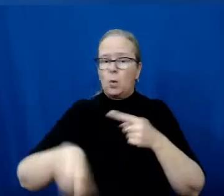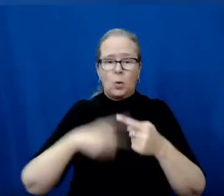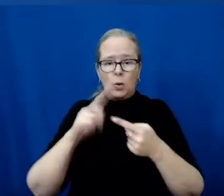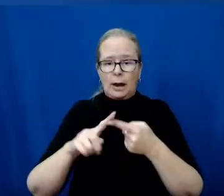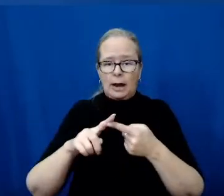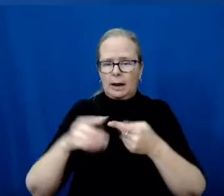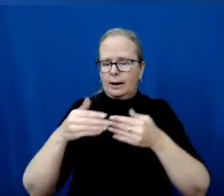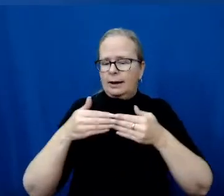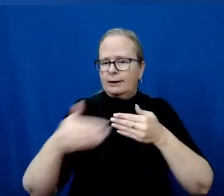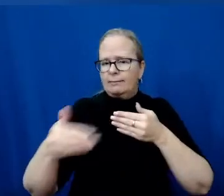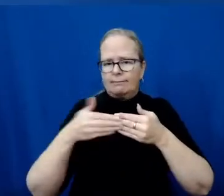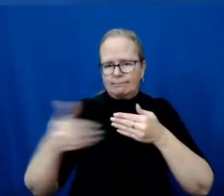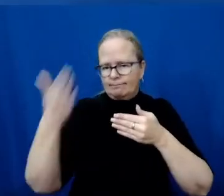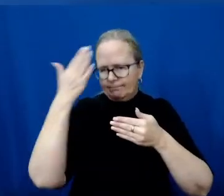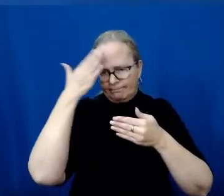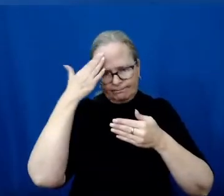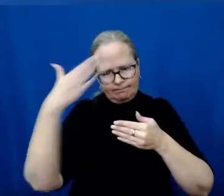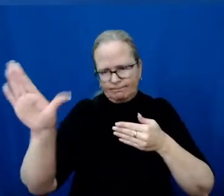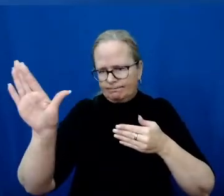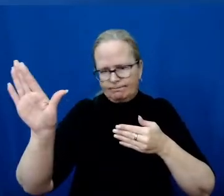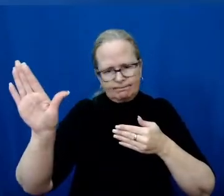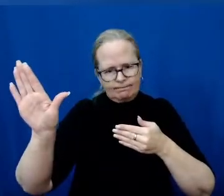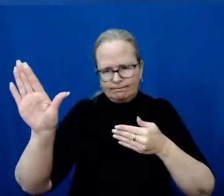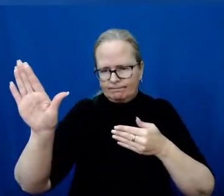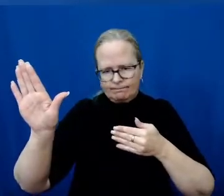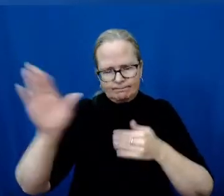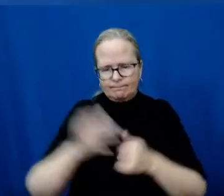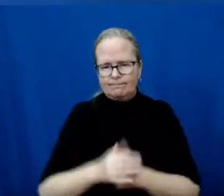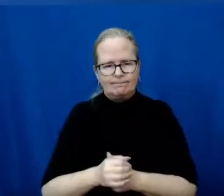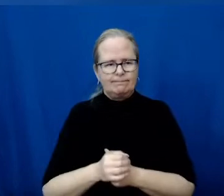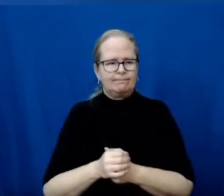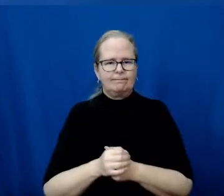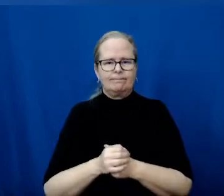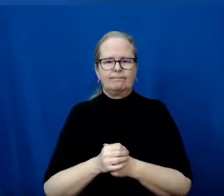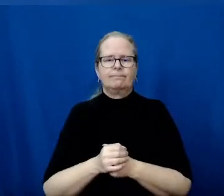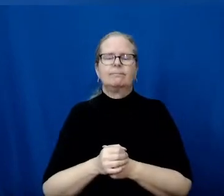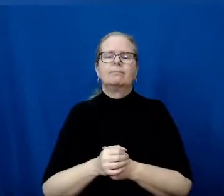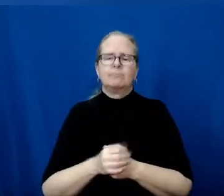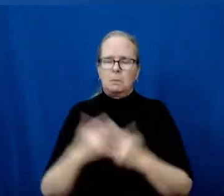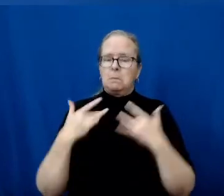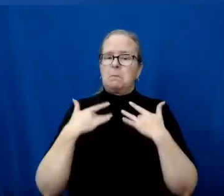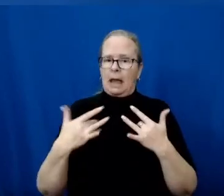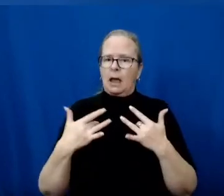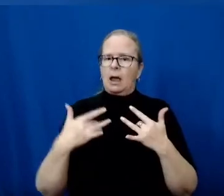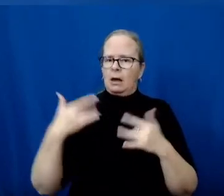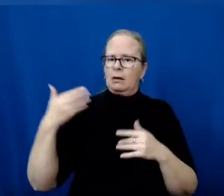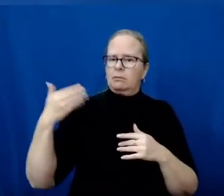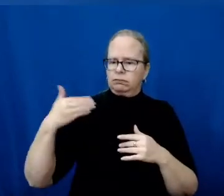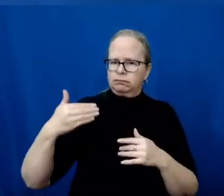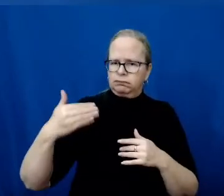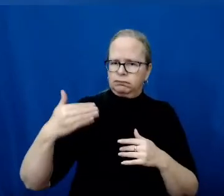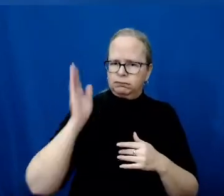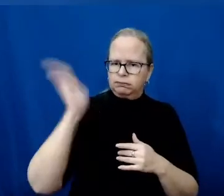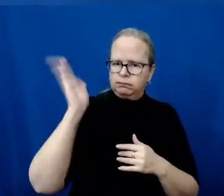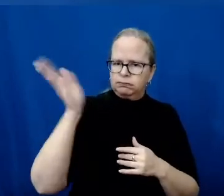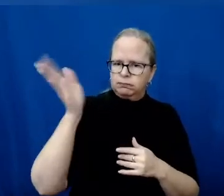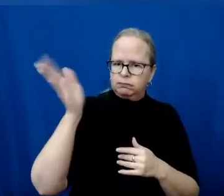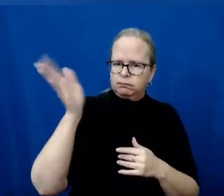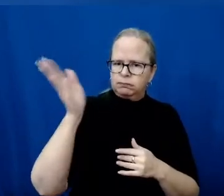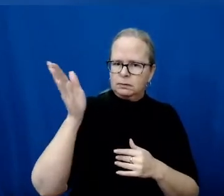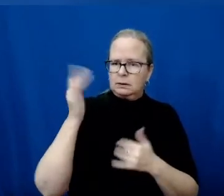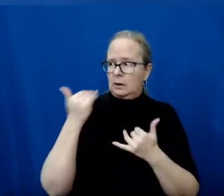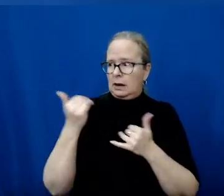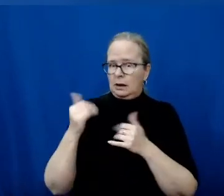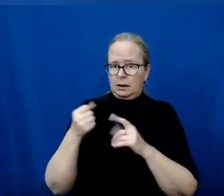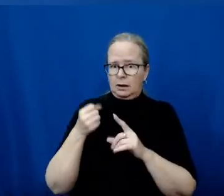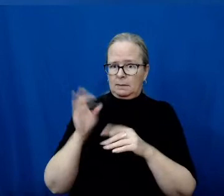I. As you know, we tend to increase our briefings in times of urgency. So remember to subscribe on whatever service you're tuning in